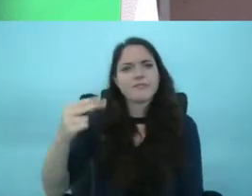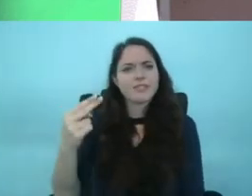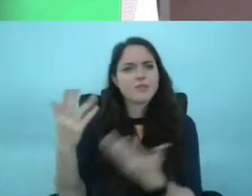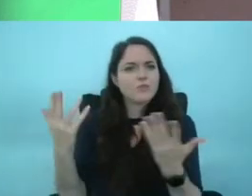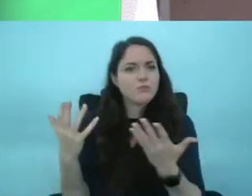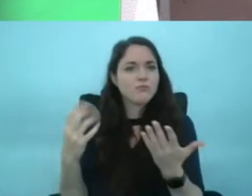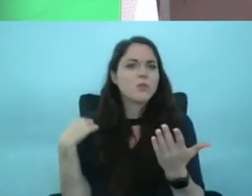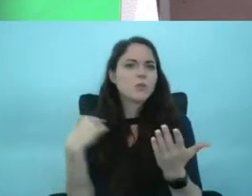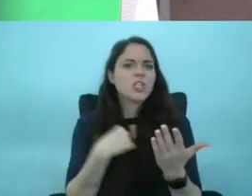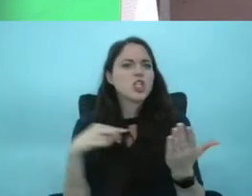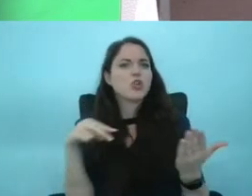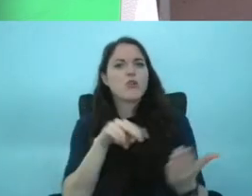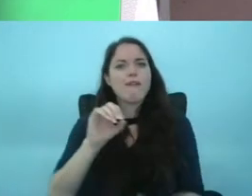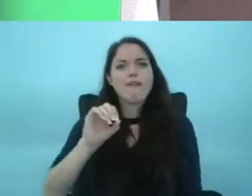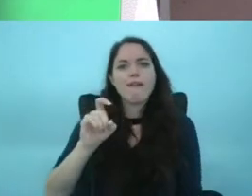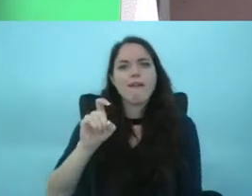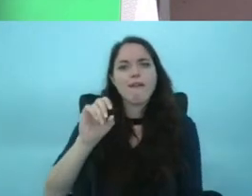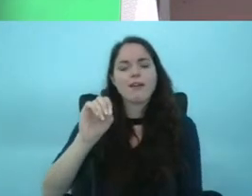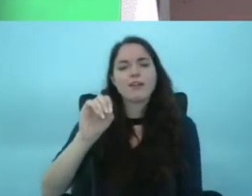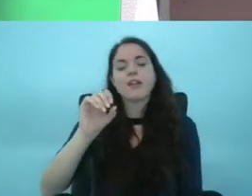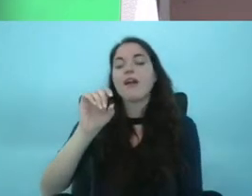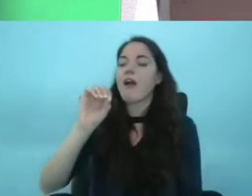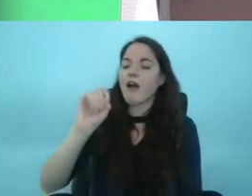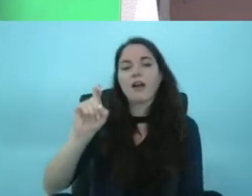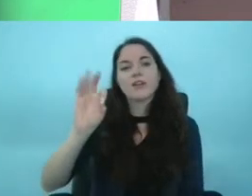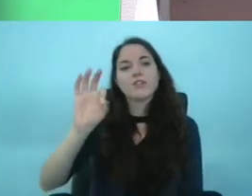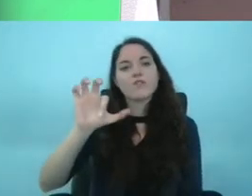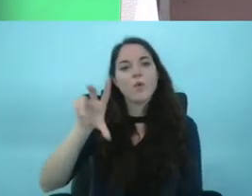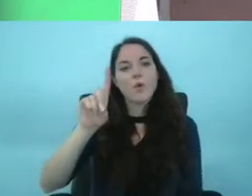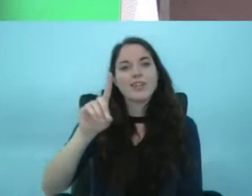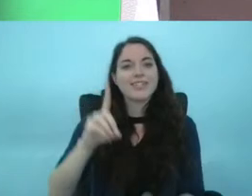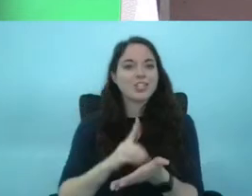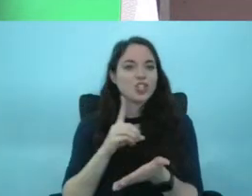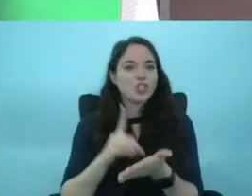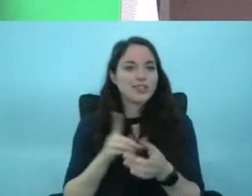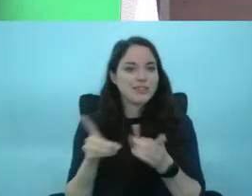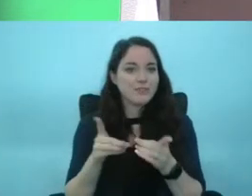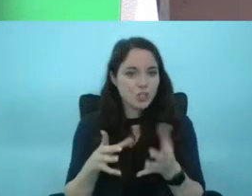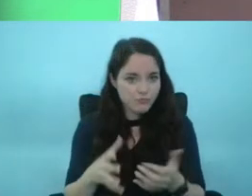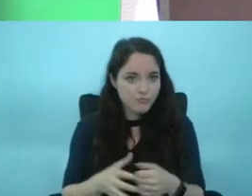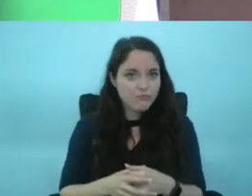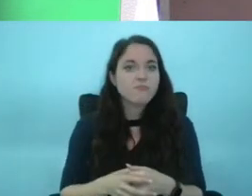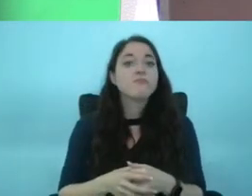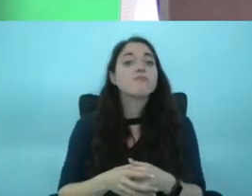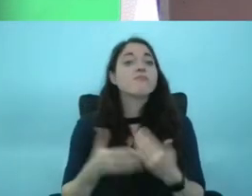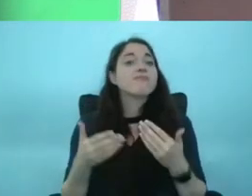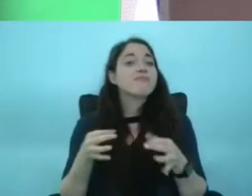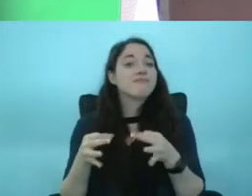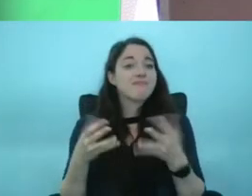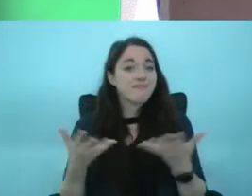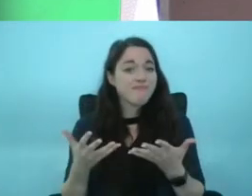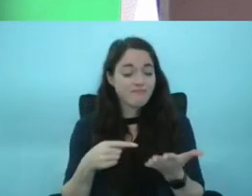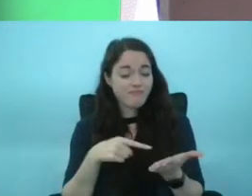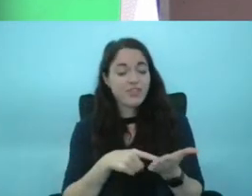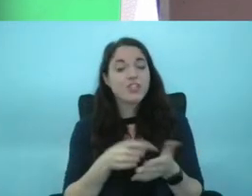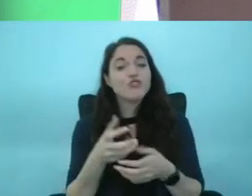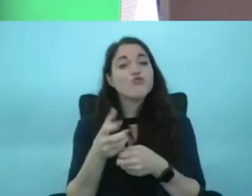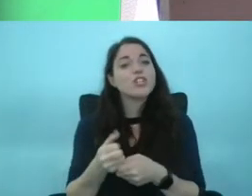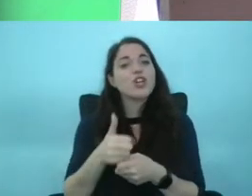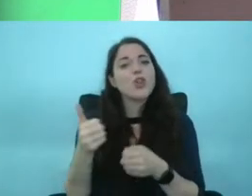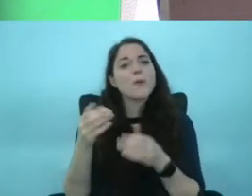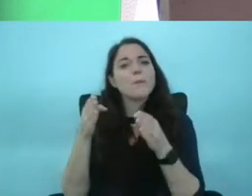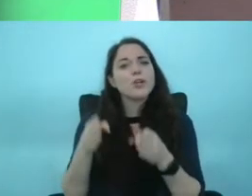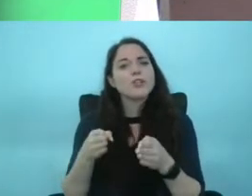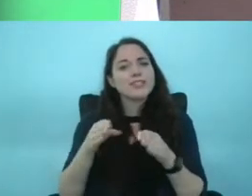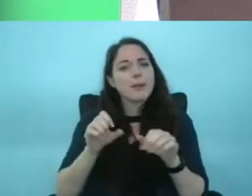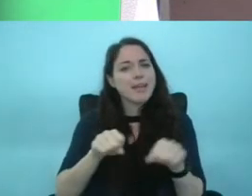Dictionary definition, which says that it is trust in somebody's ability or knowledge, trust that